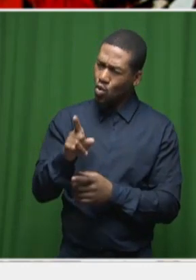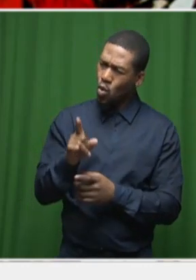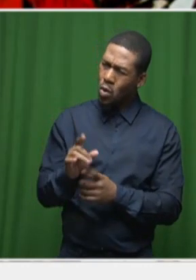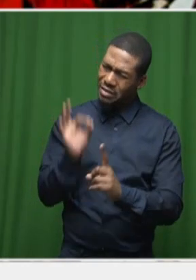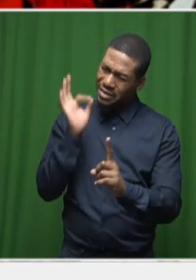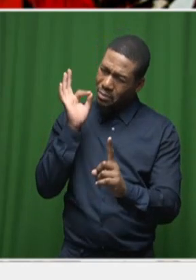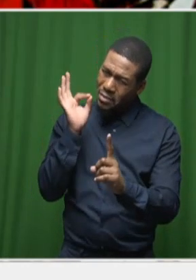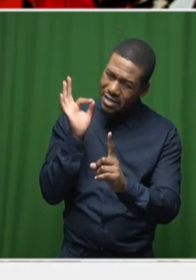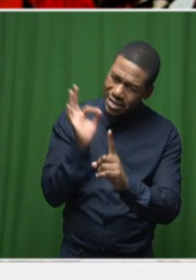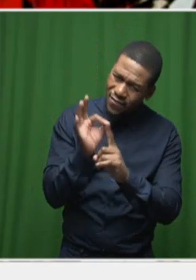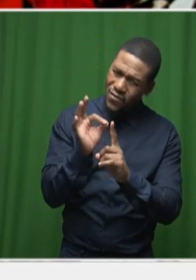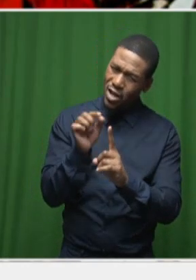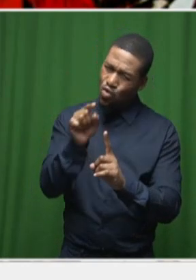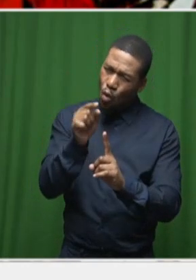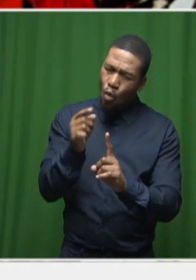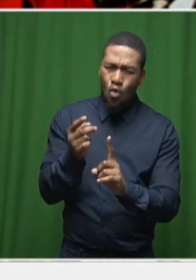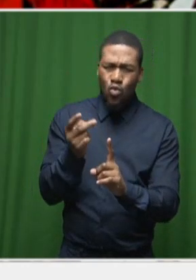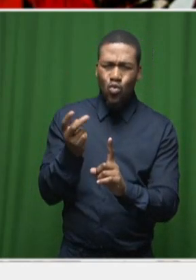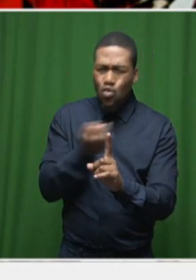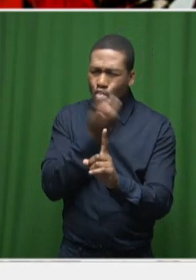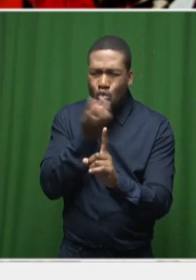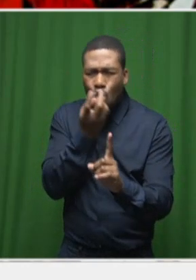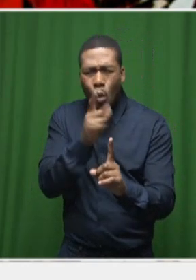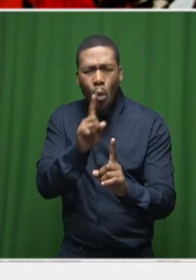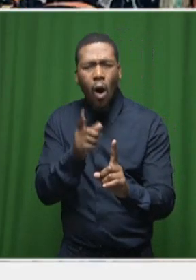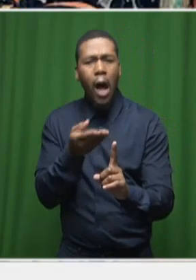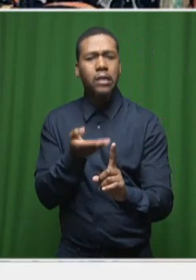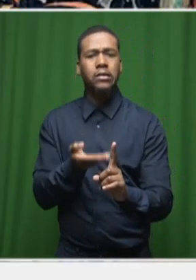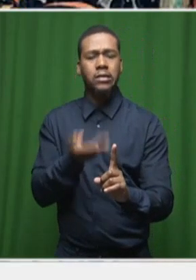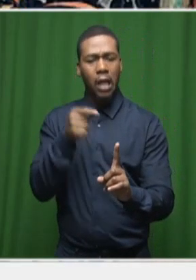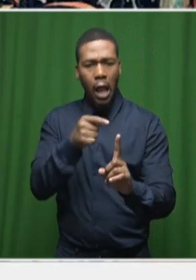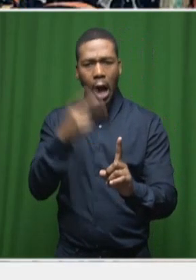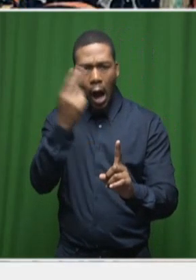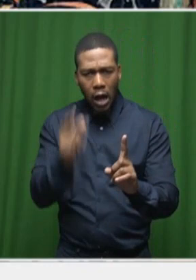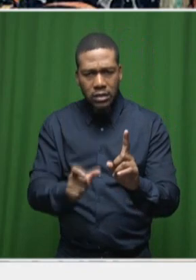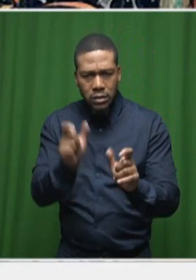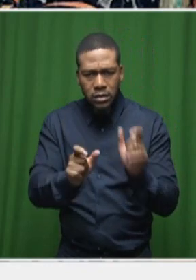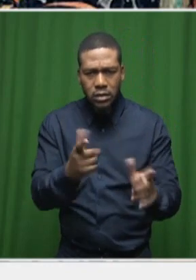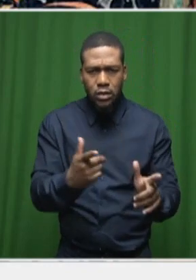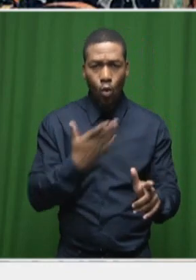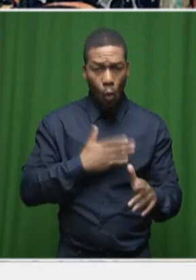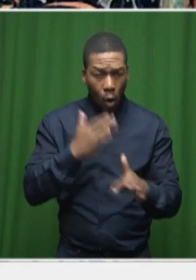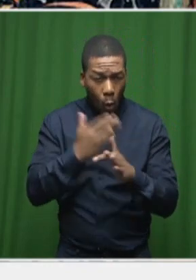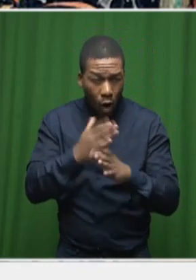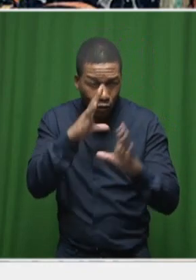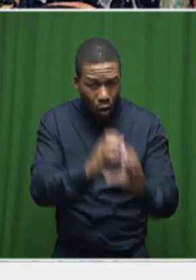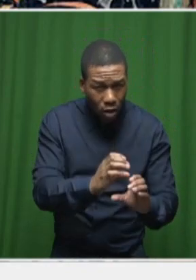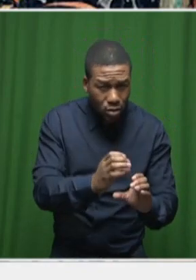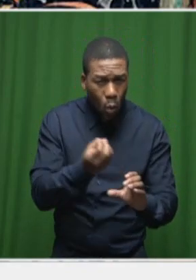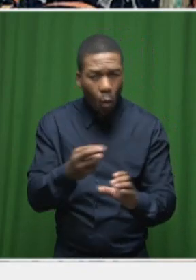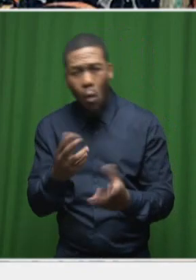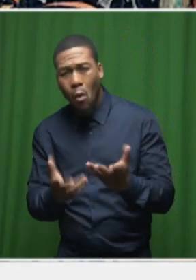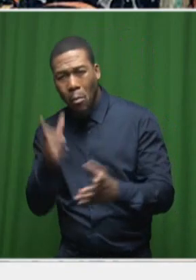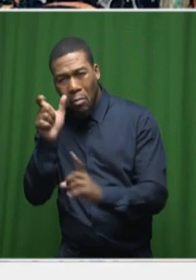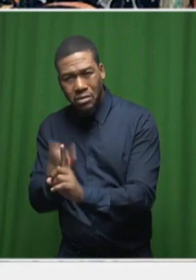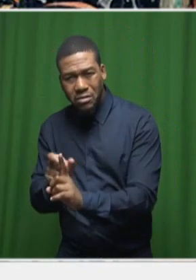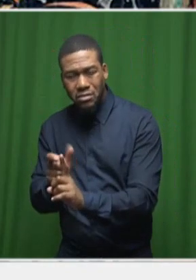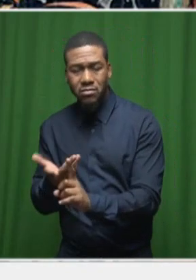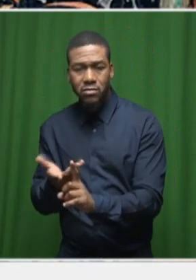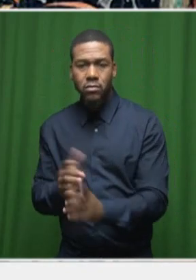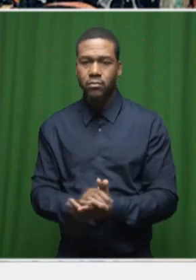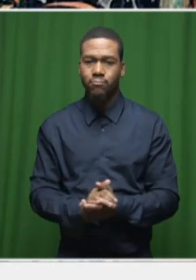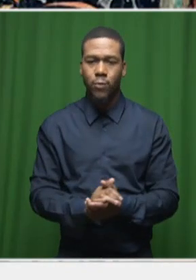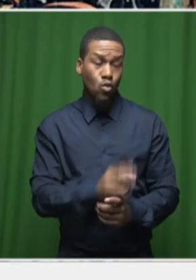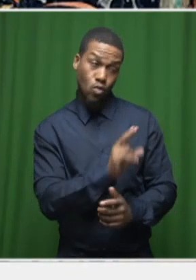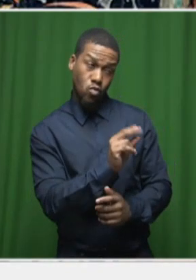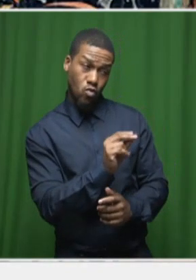it the art of expression or the actual artworks themselves? No. The artwork can be